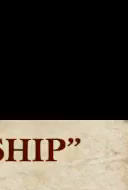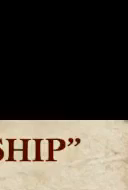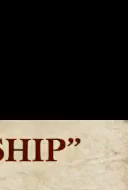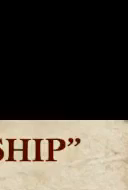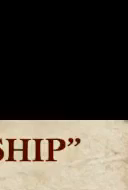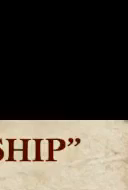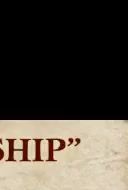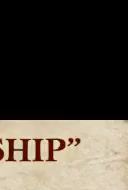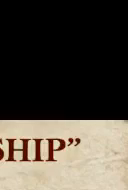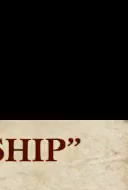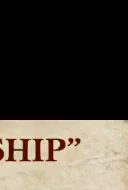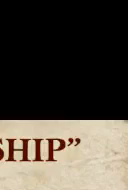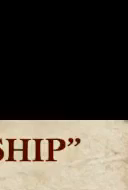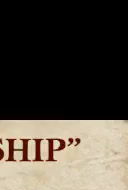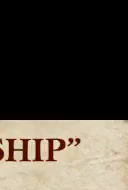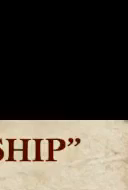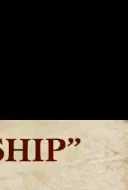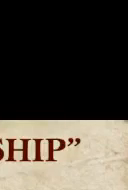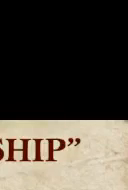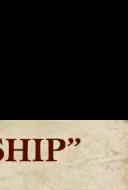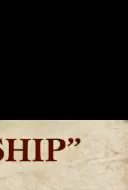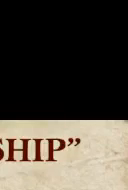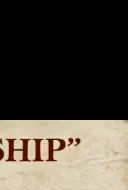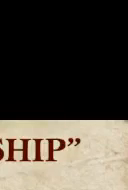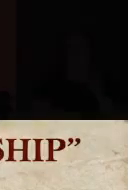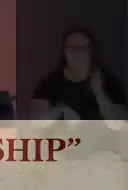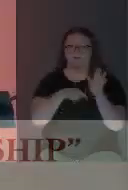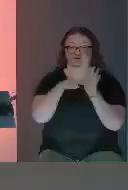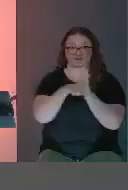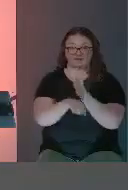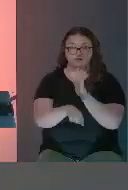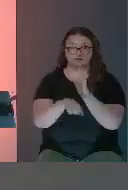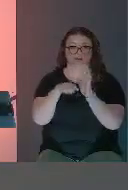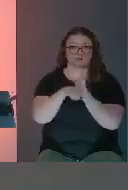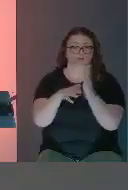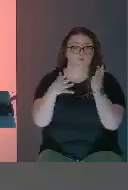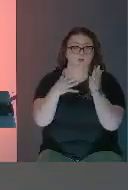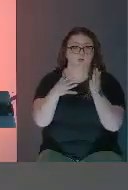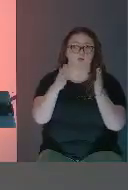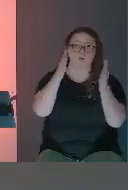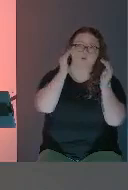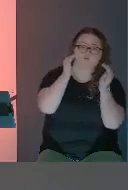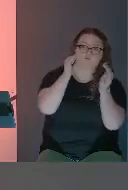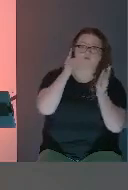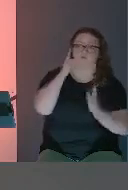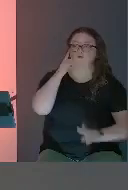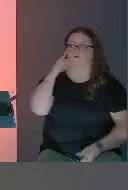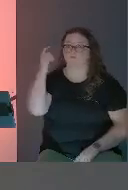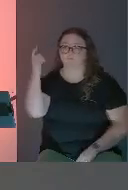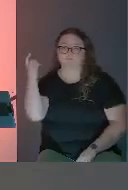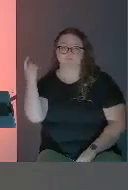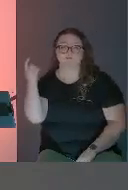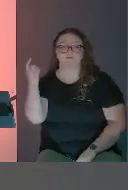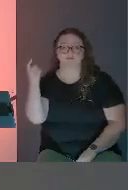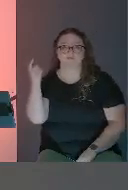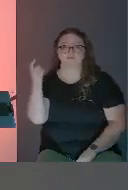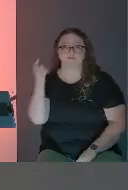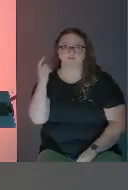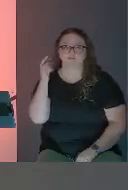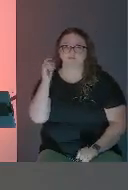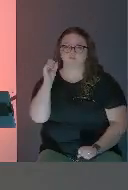He also wants to kill. He kills your hopes. He kills your dreams. He gets you to